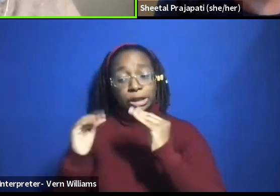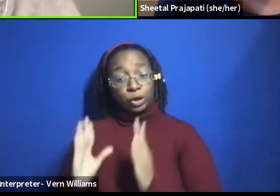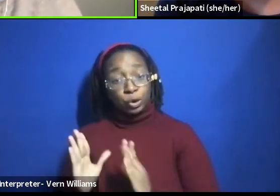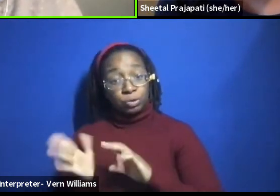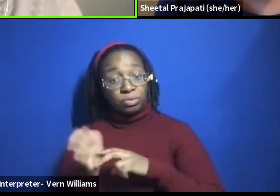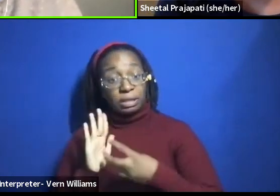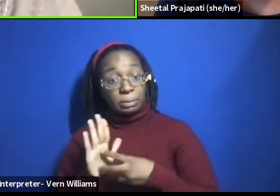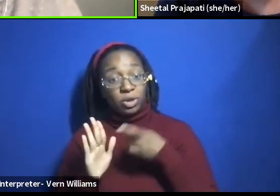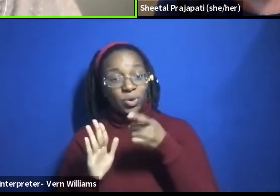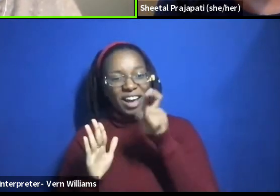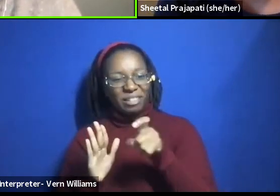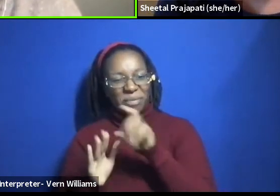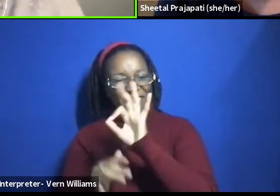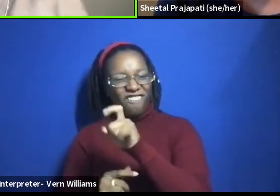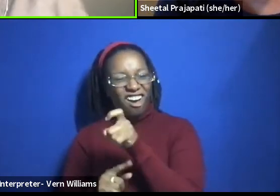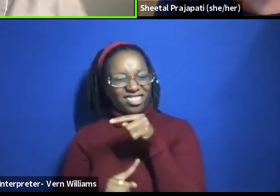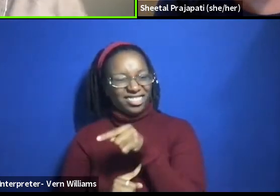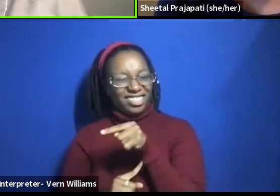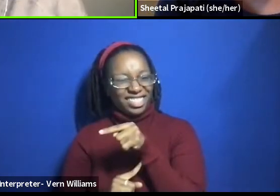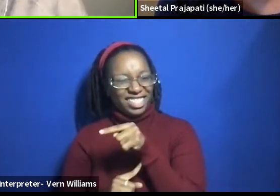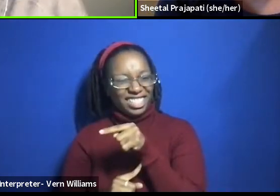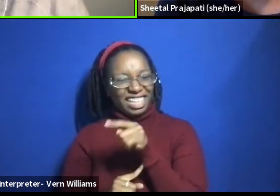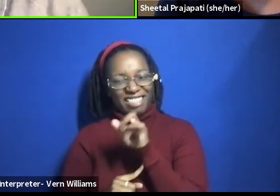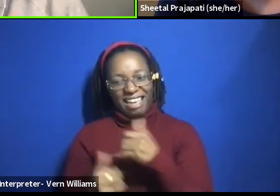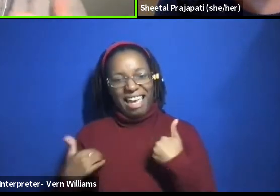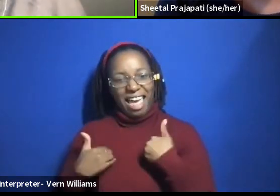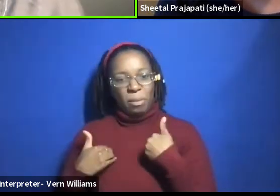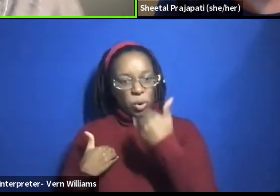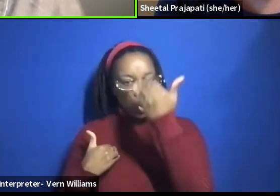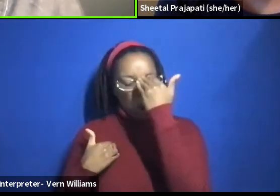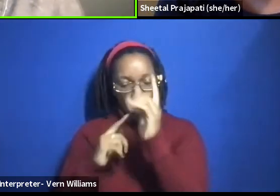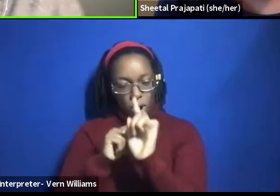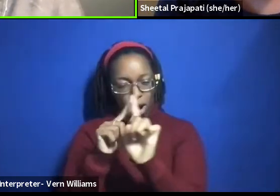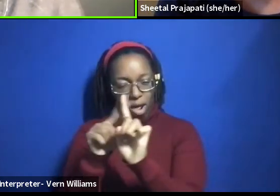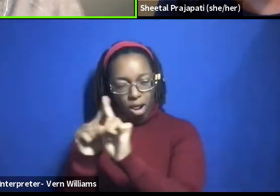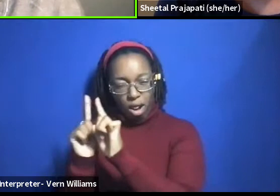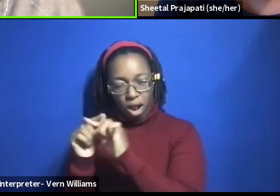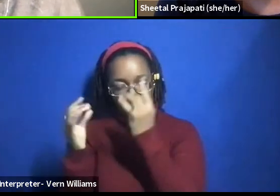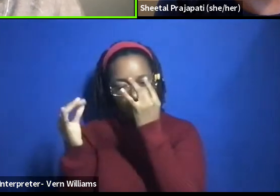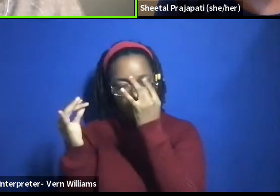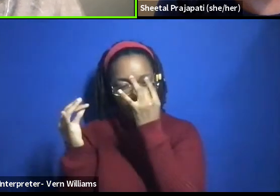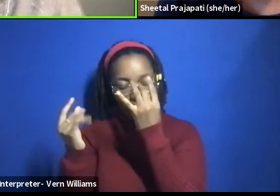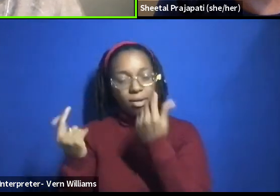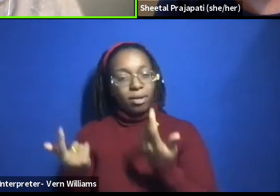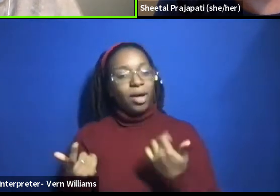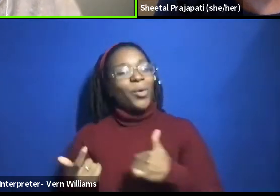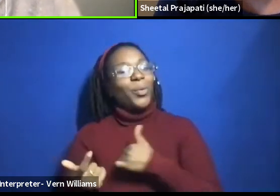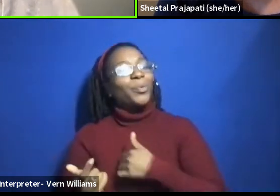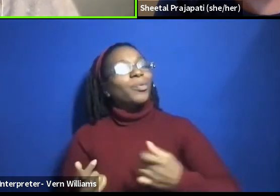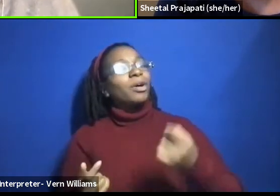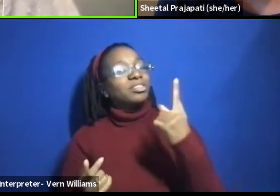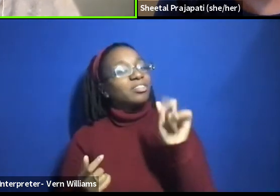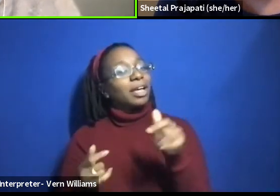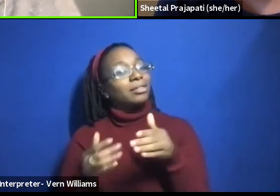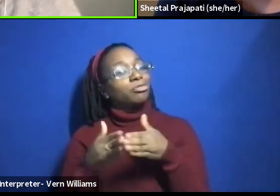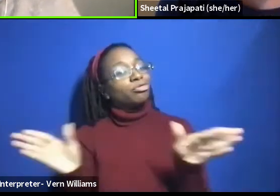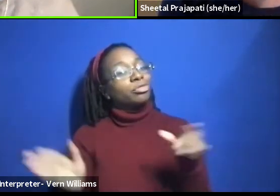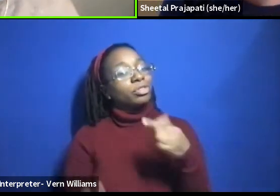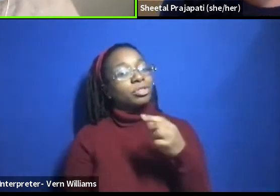that fox, that animal that knows a lot of different things, and what we also understand as a generalist,